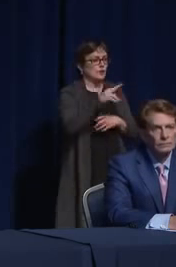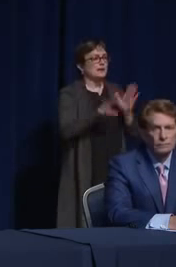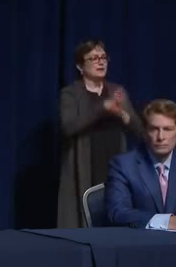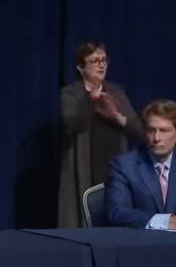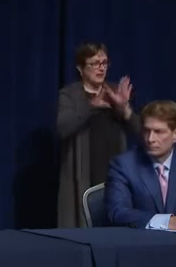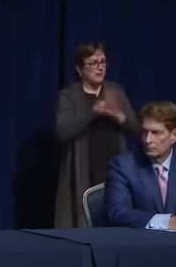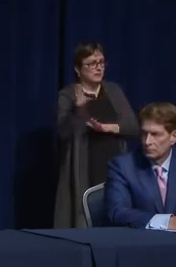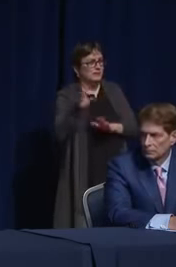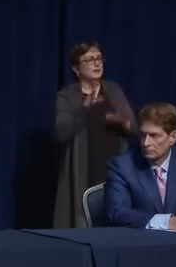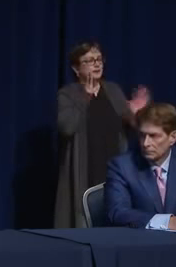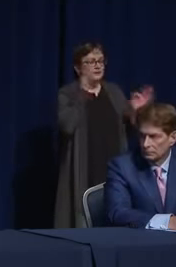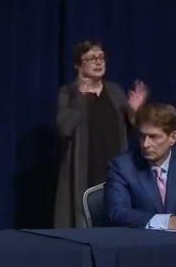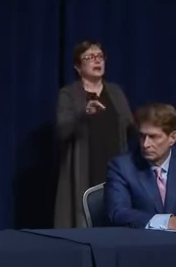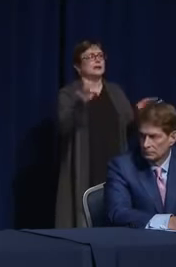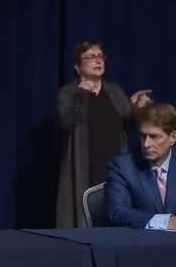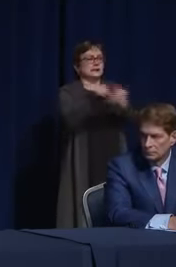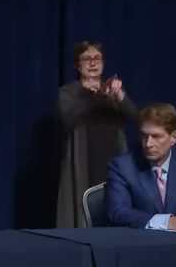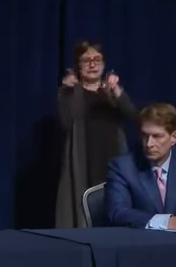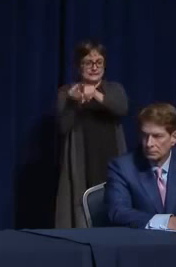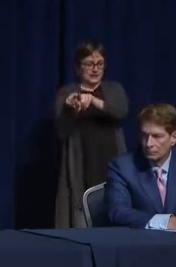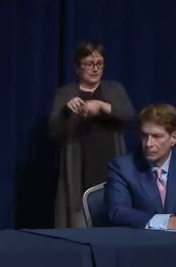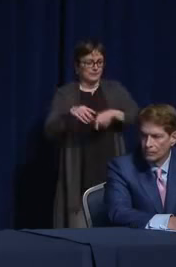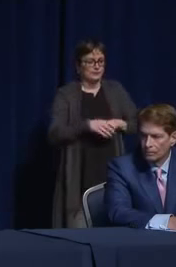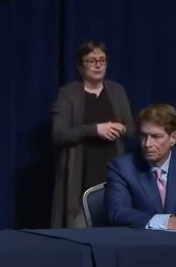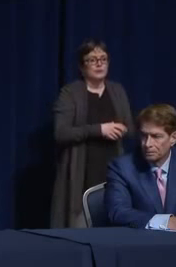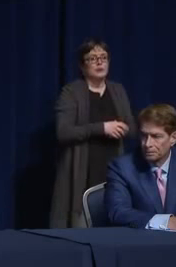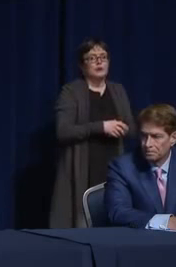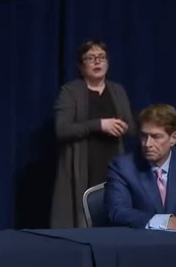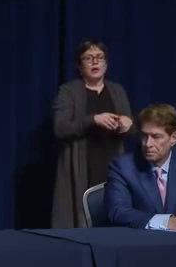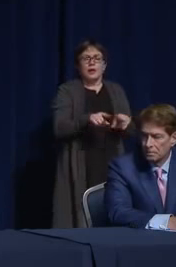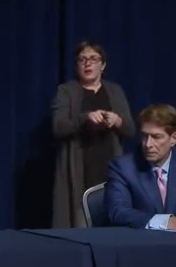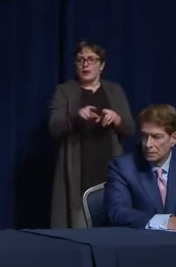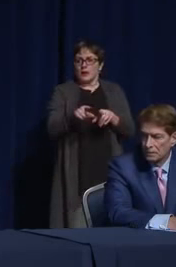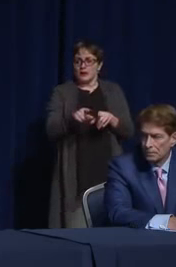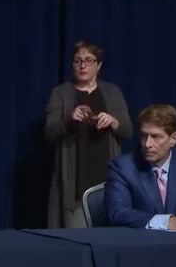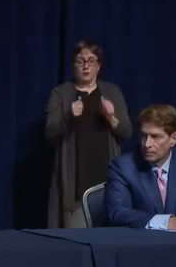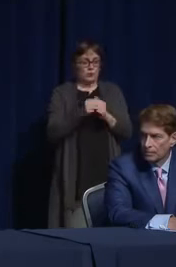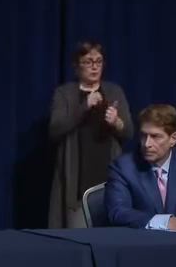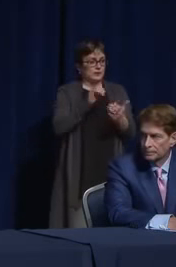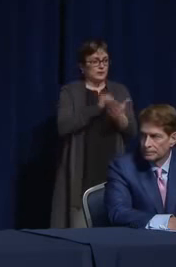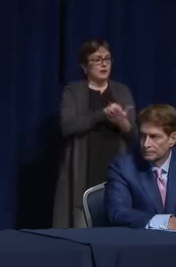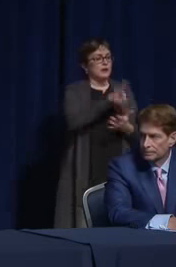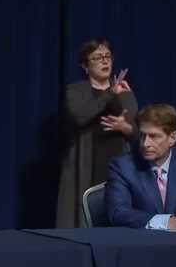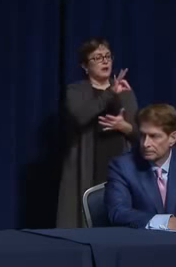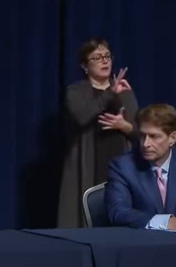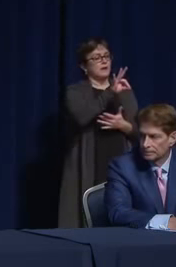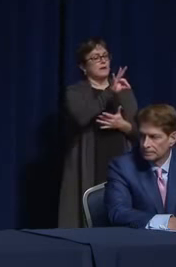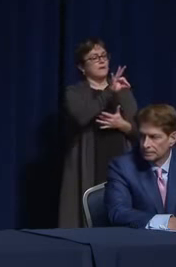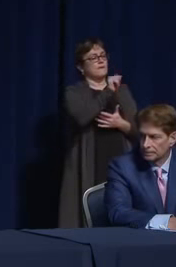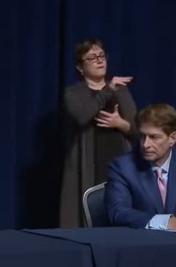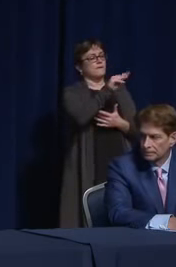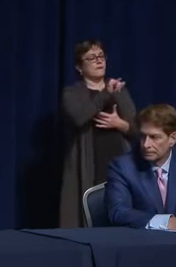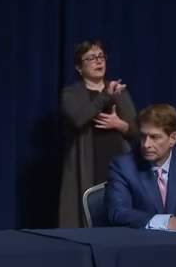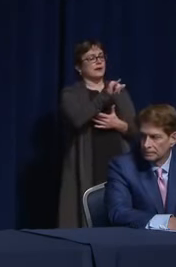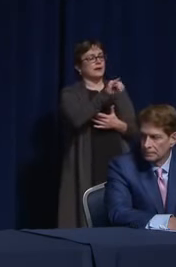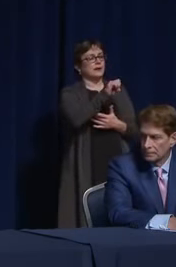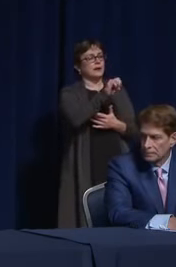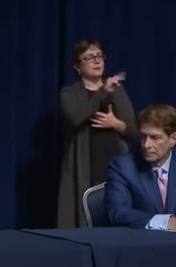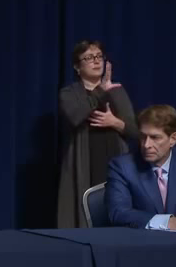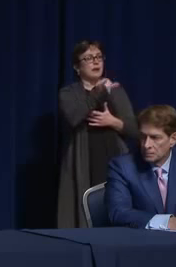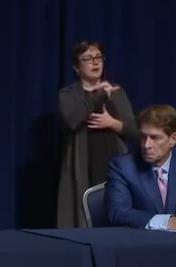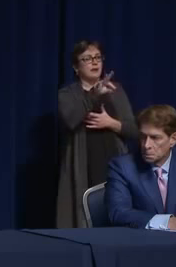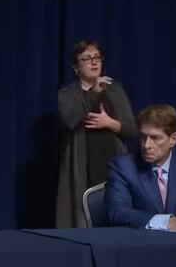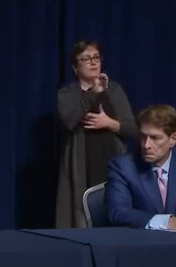properties for 60 days, and by both Fannie Mae and Freddie Mac that they are suspending all foreclosures and evictions for at